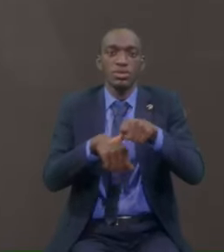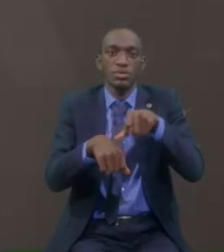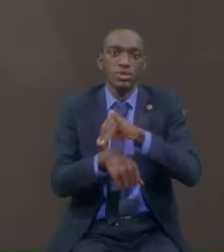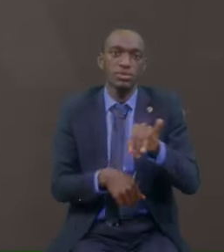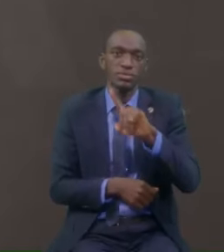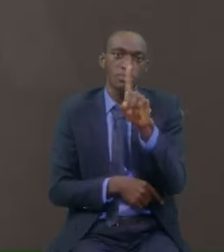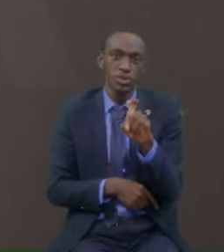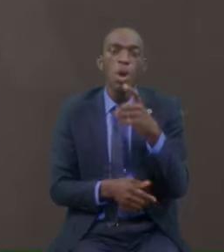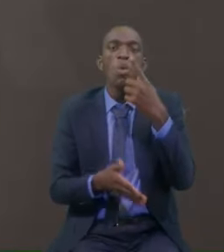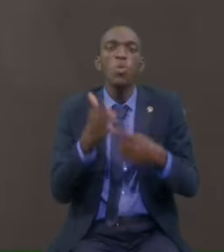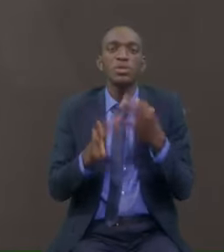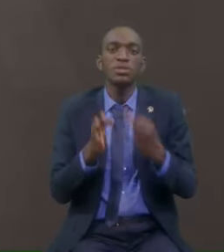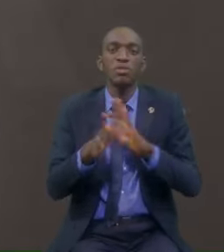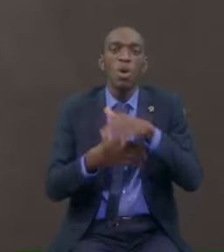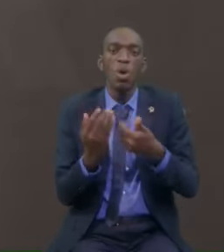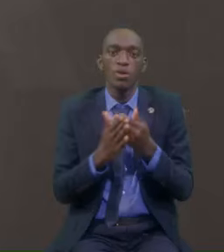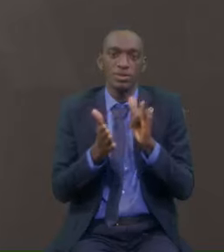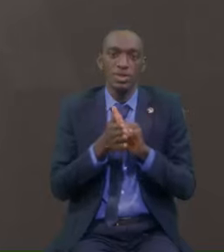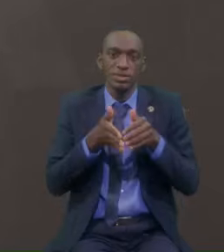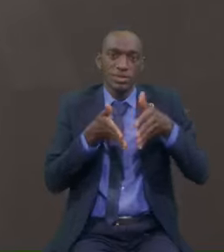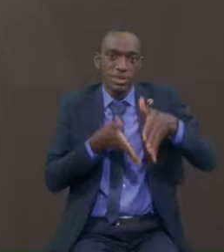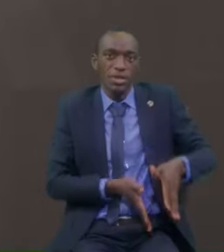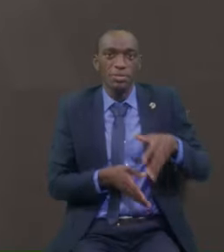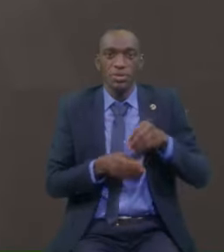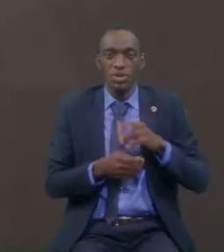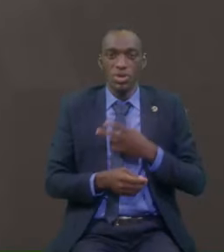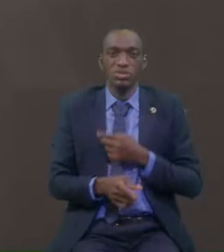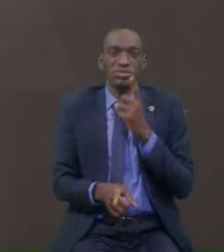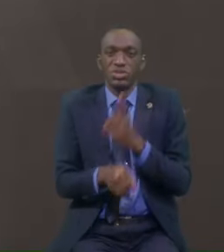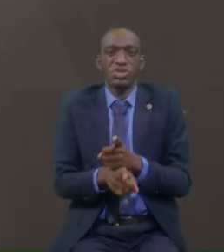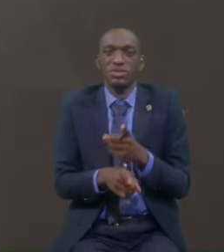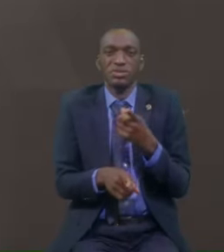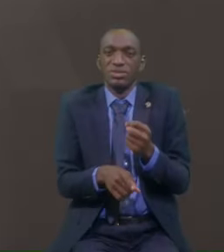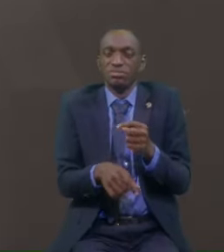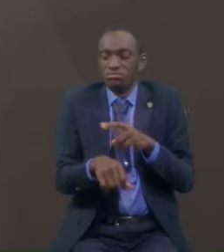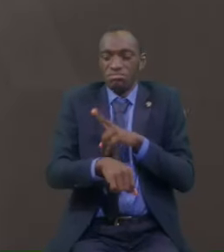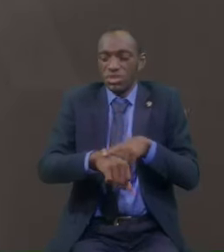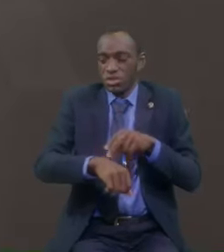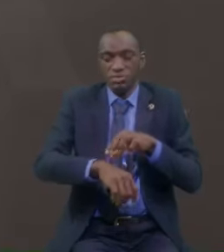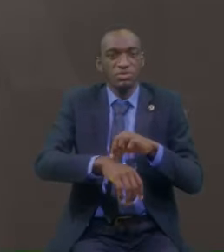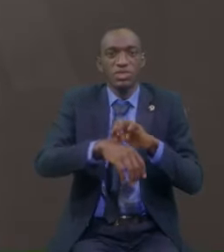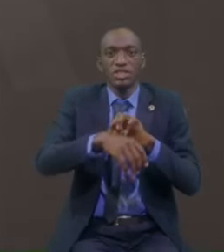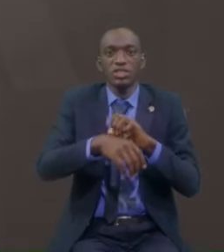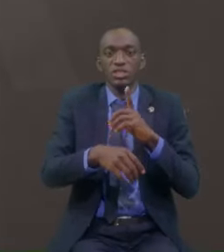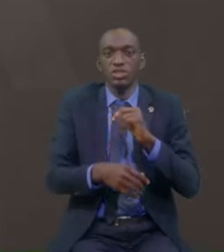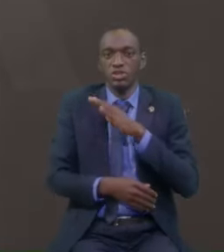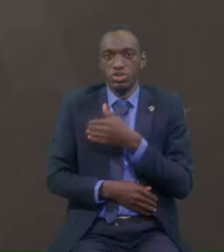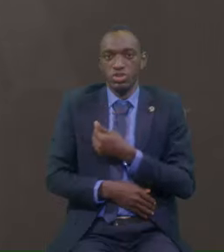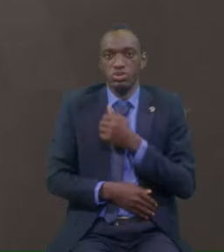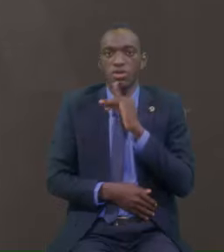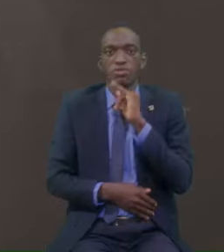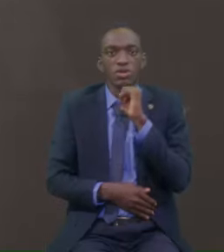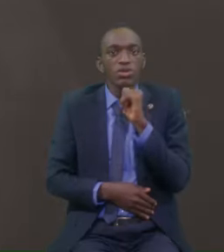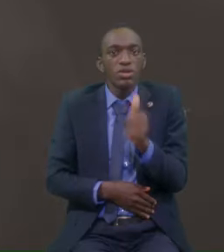remains in us is just the flesh? The soul is not alive. The spirit is not